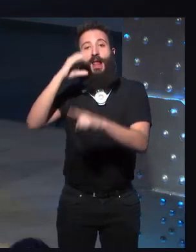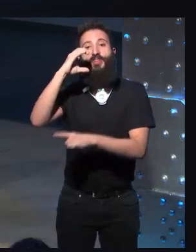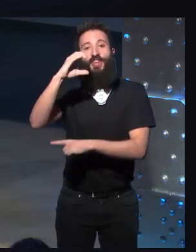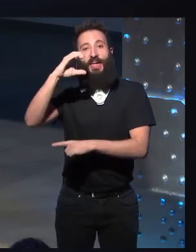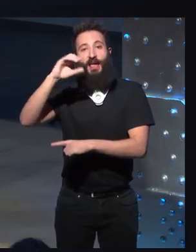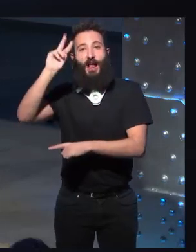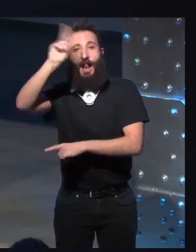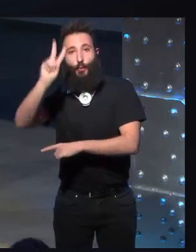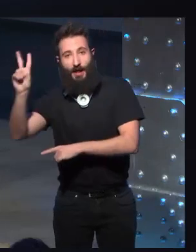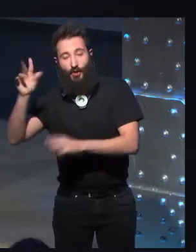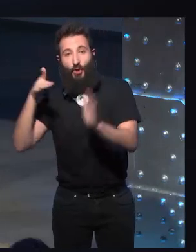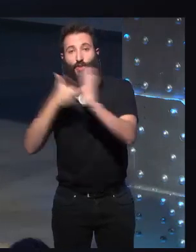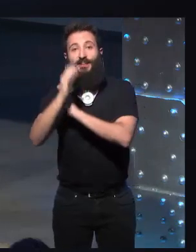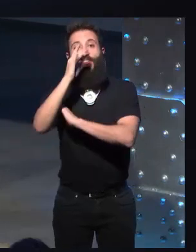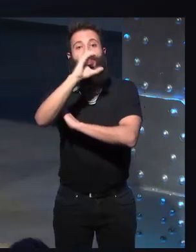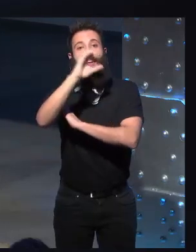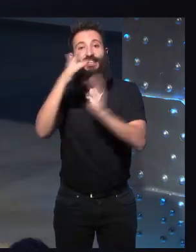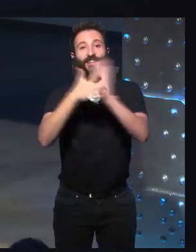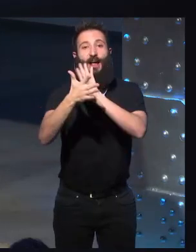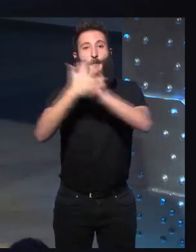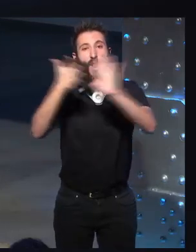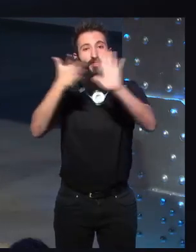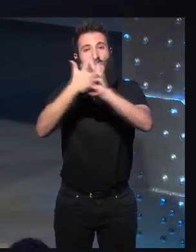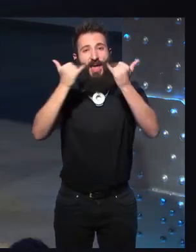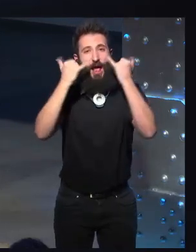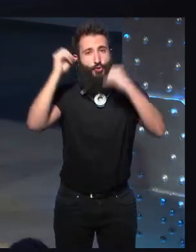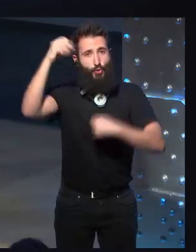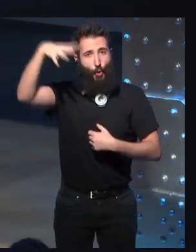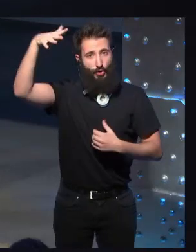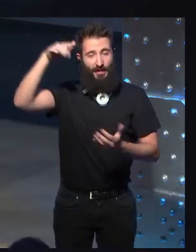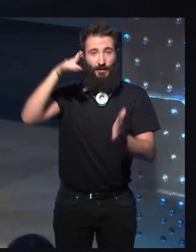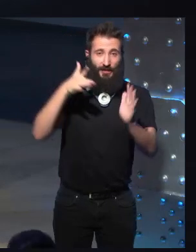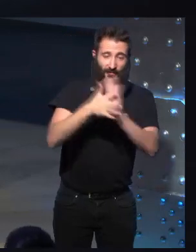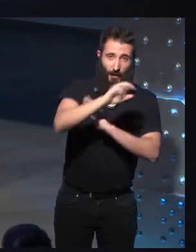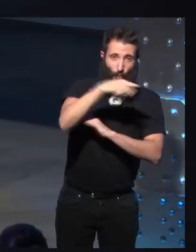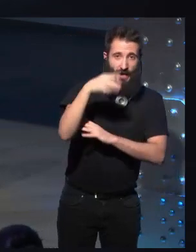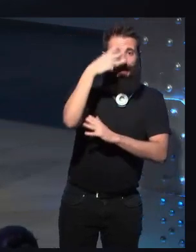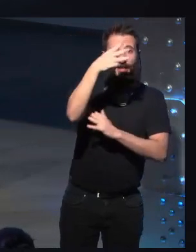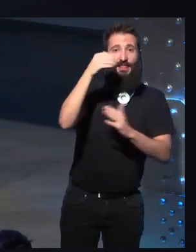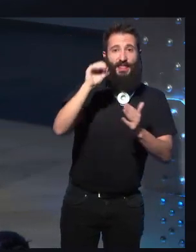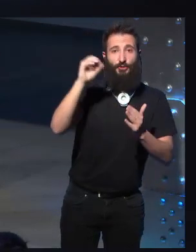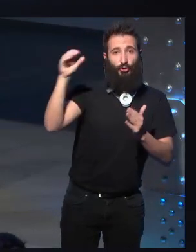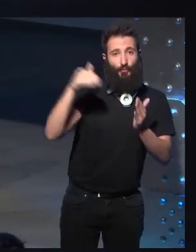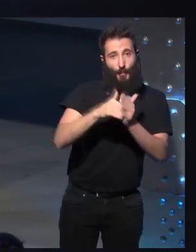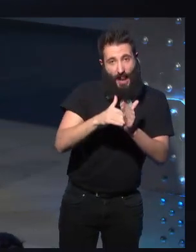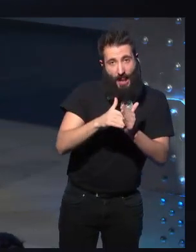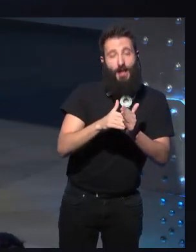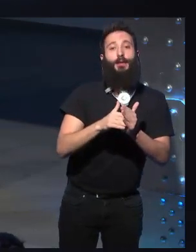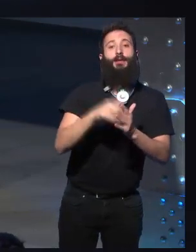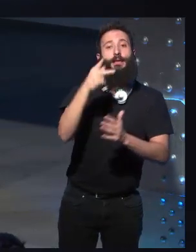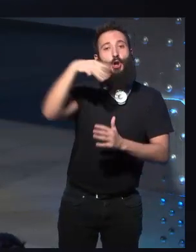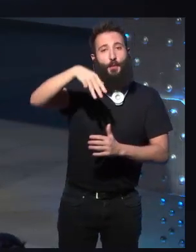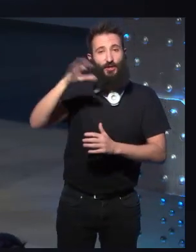is the speed of light. That's 300 million meters per second. When you square that, how much does it